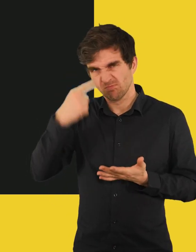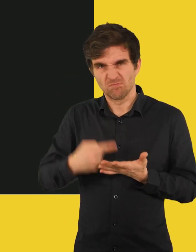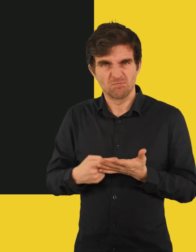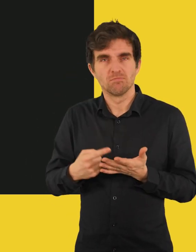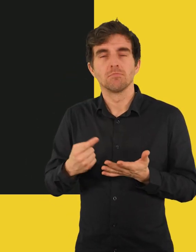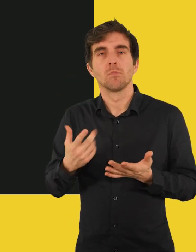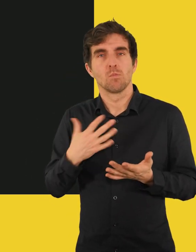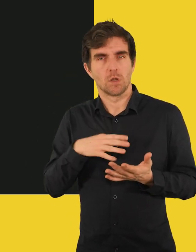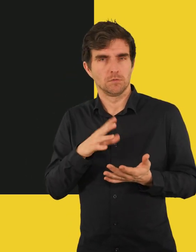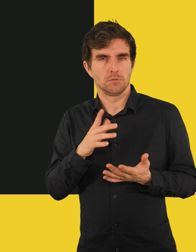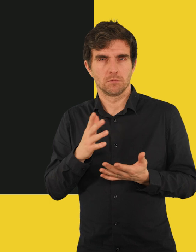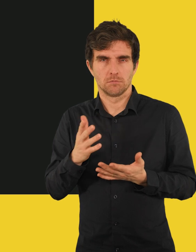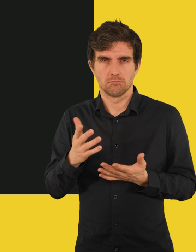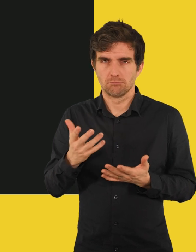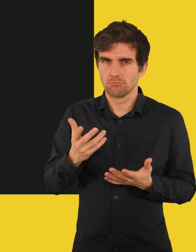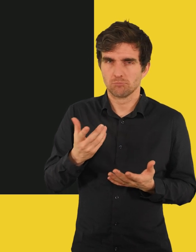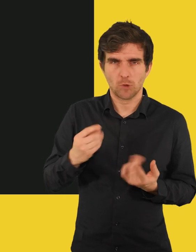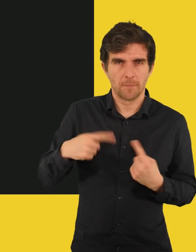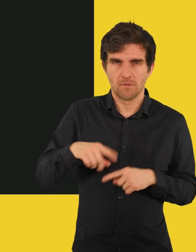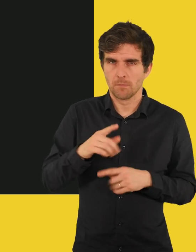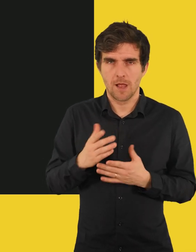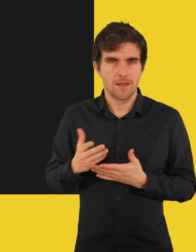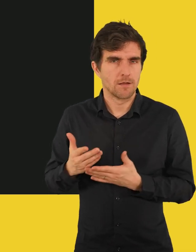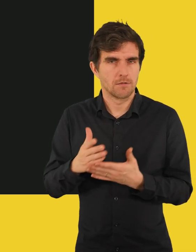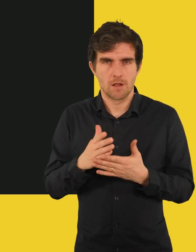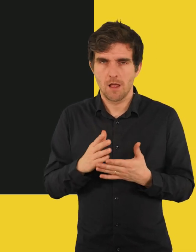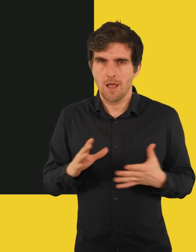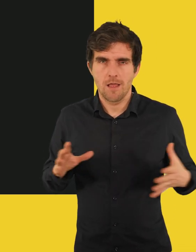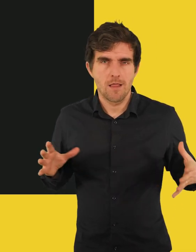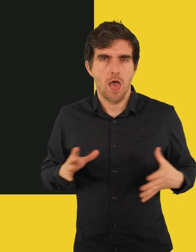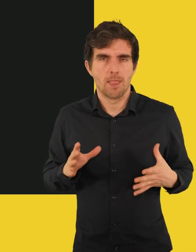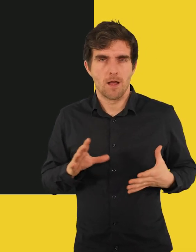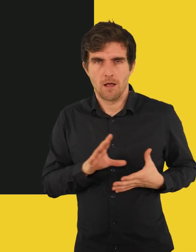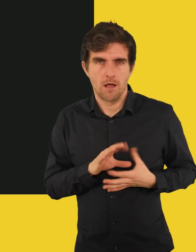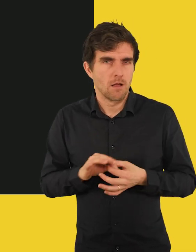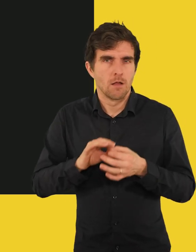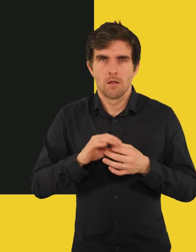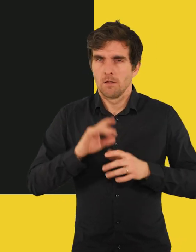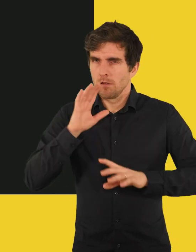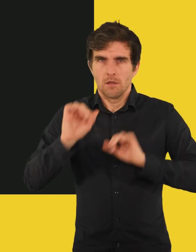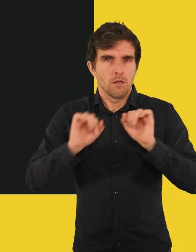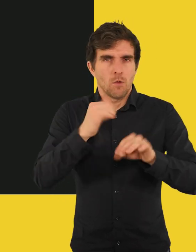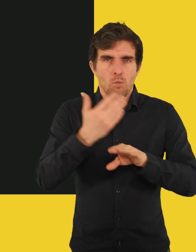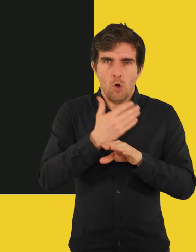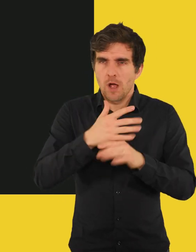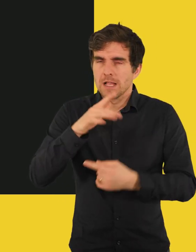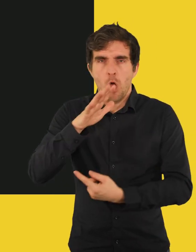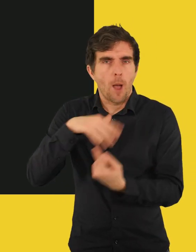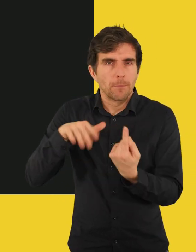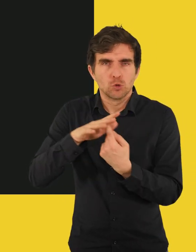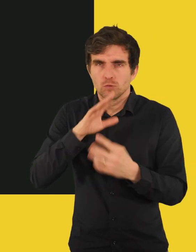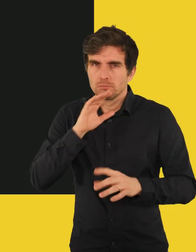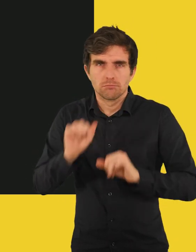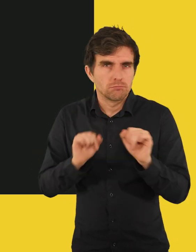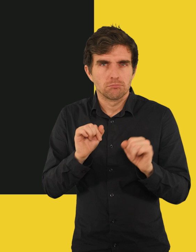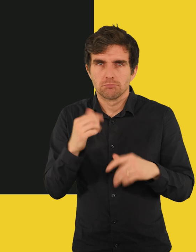we've decided to do is bring some of them together who are sharing, who are doing the work in the